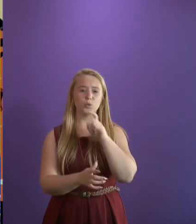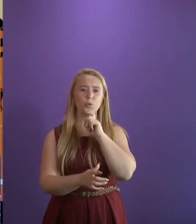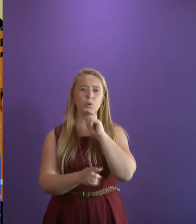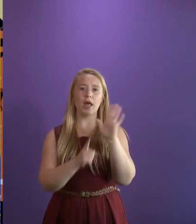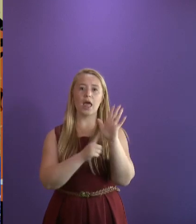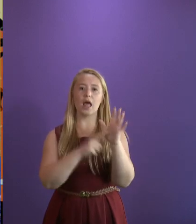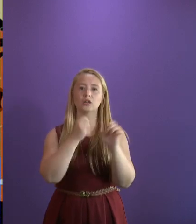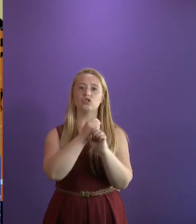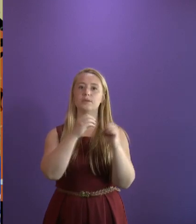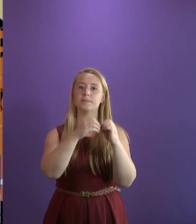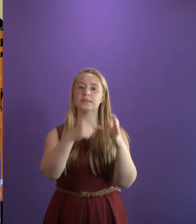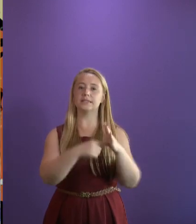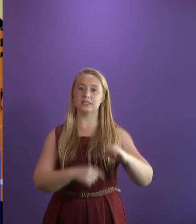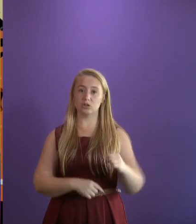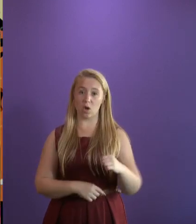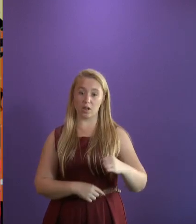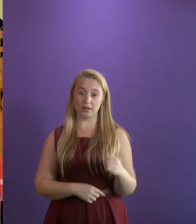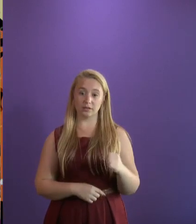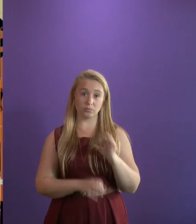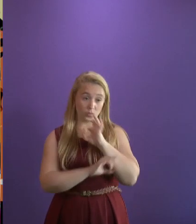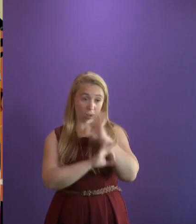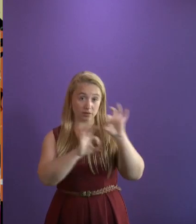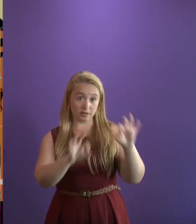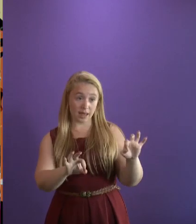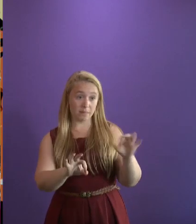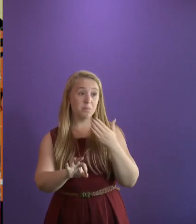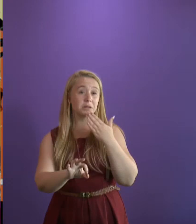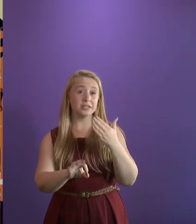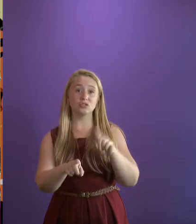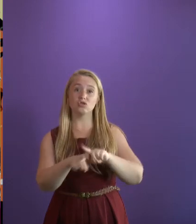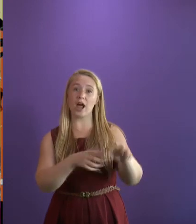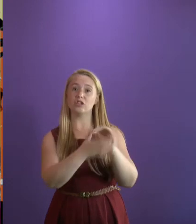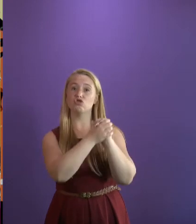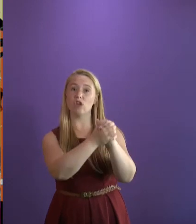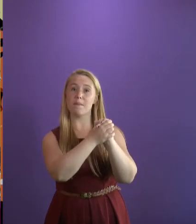LGBT Scotland. So we kind of ask those MSIPs to try and champion those rights.